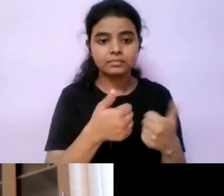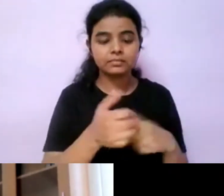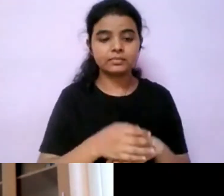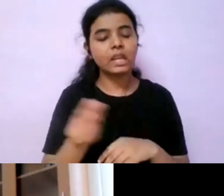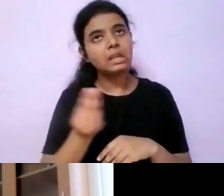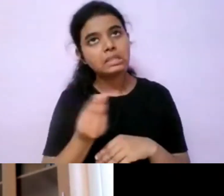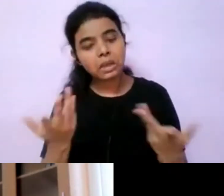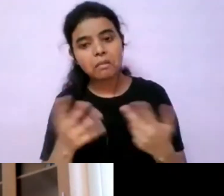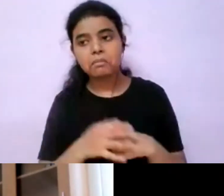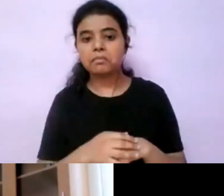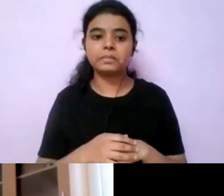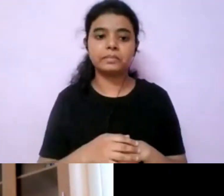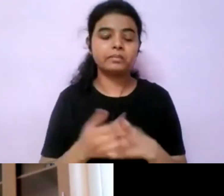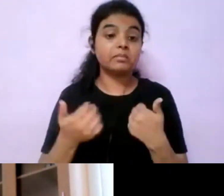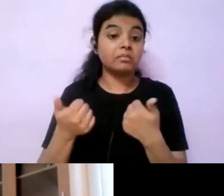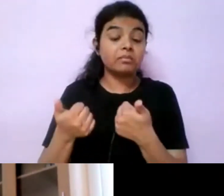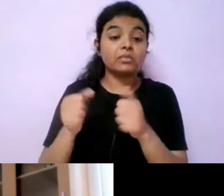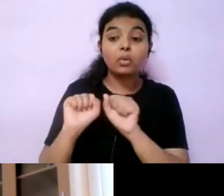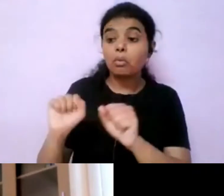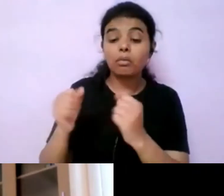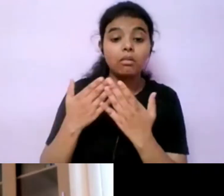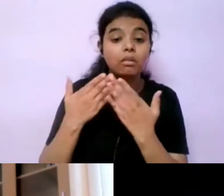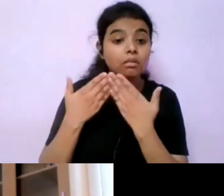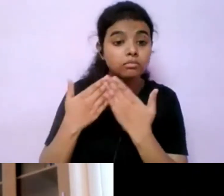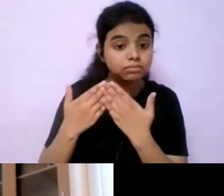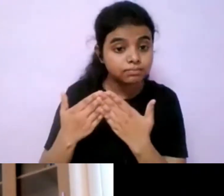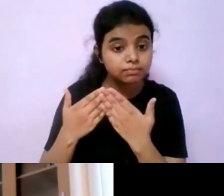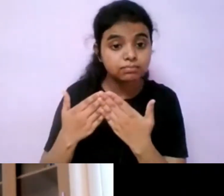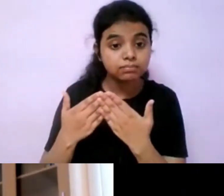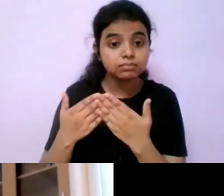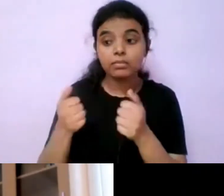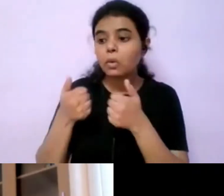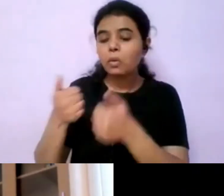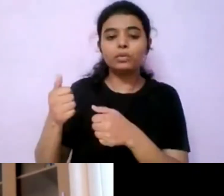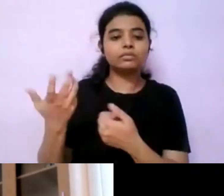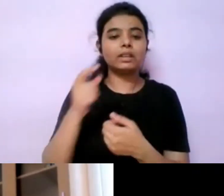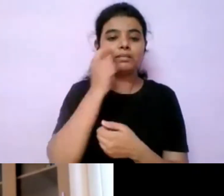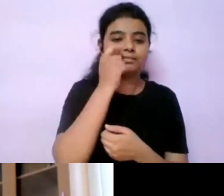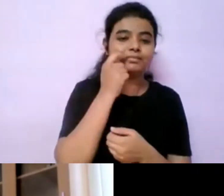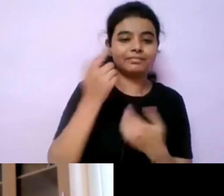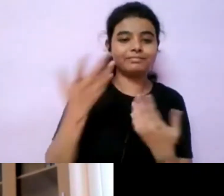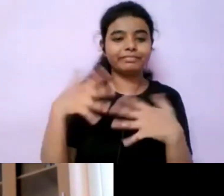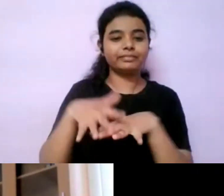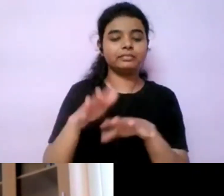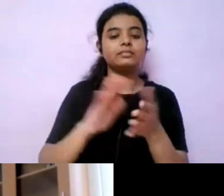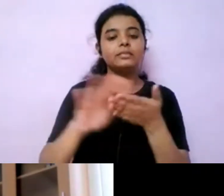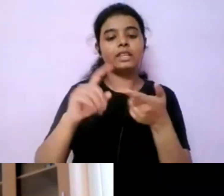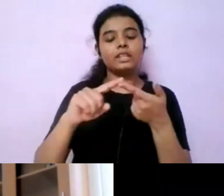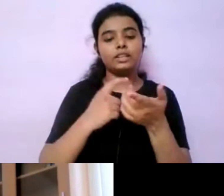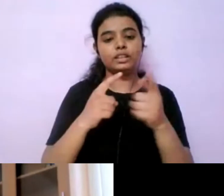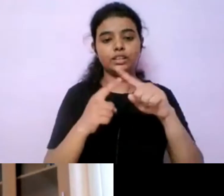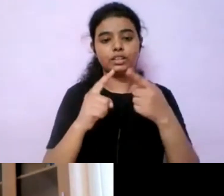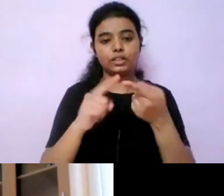at, queer studies starts talking about the assumed heterosexuality that's within a lot of cultures. So I think the same within